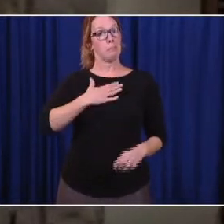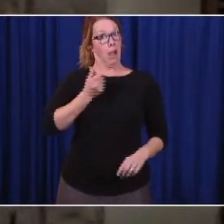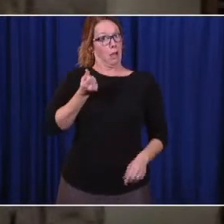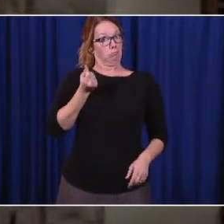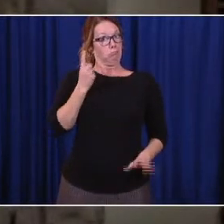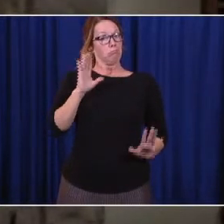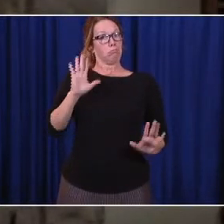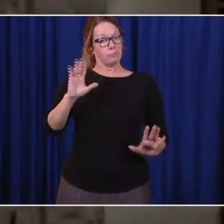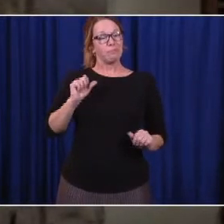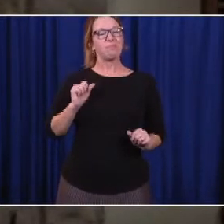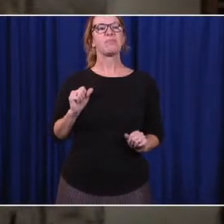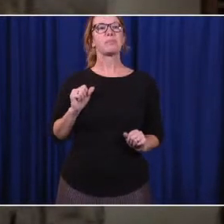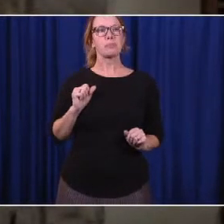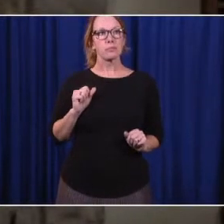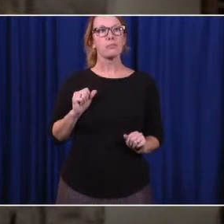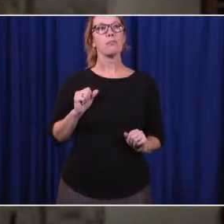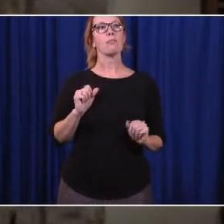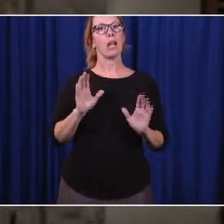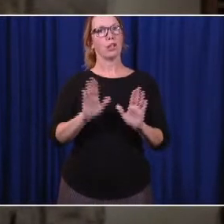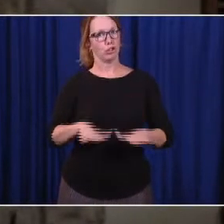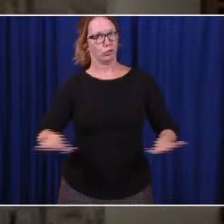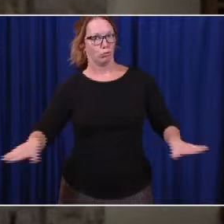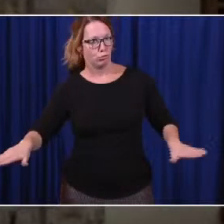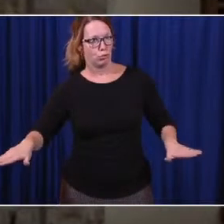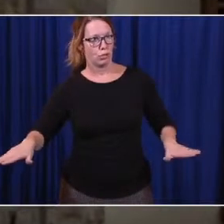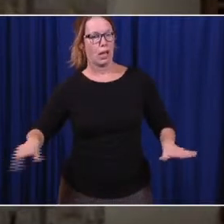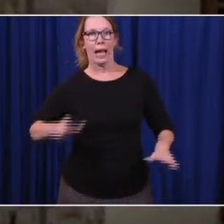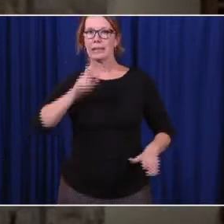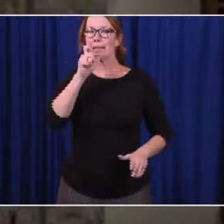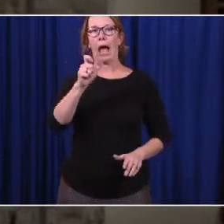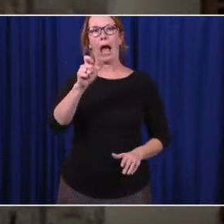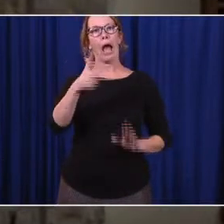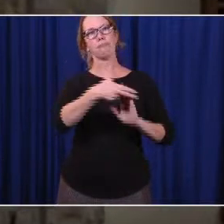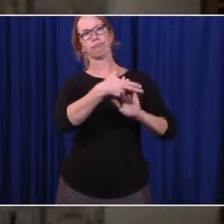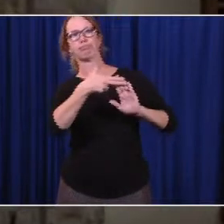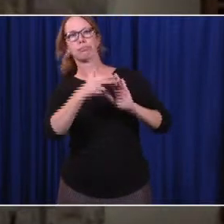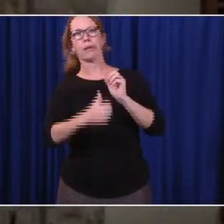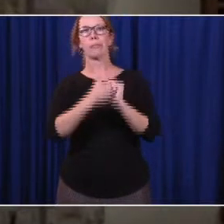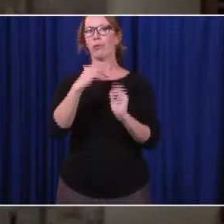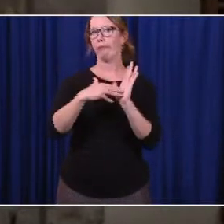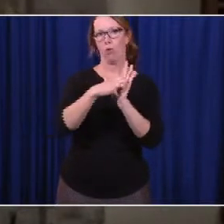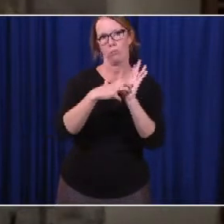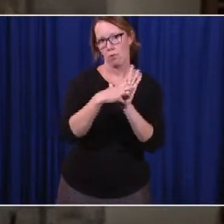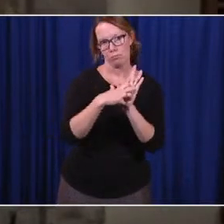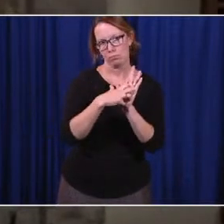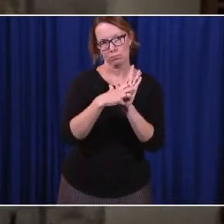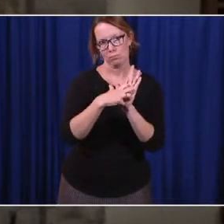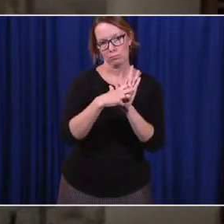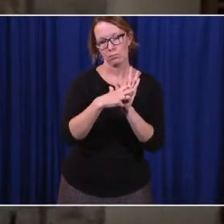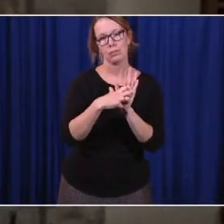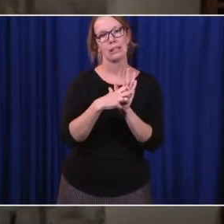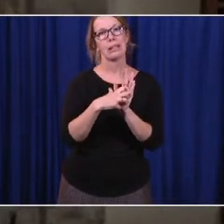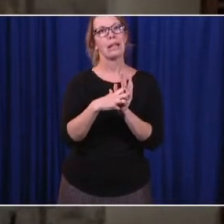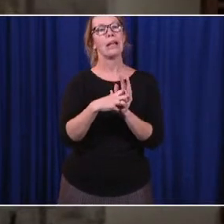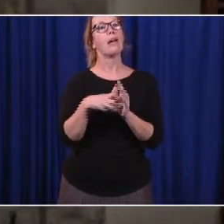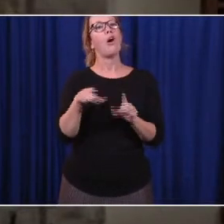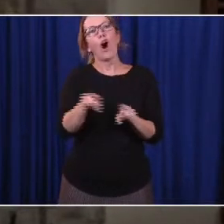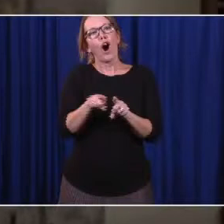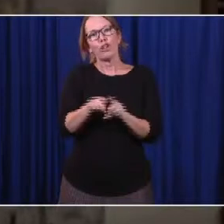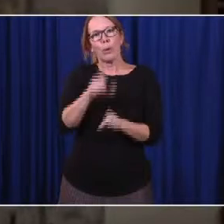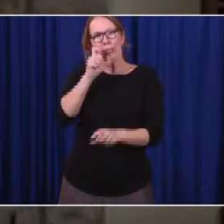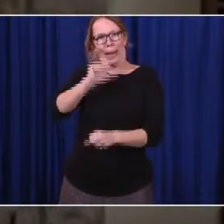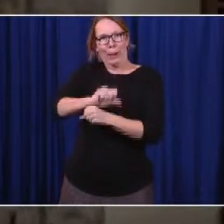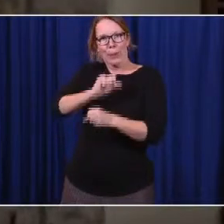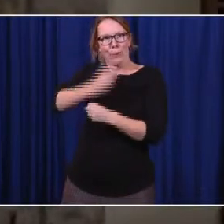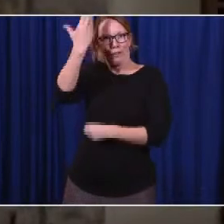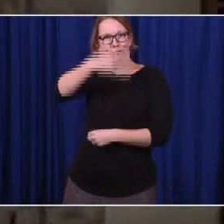that children are not the most vulnerable, and they're generally not frontline health workers. So we'll